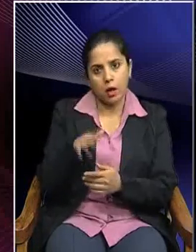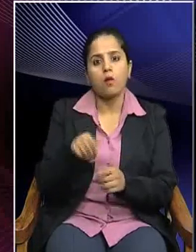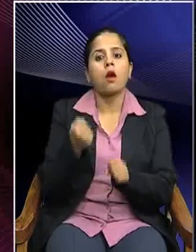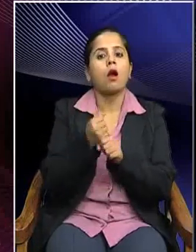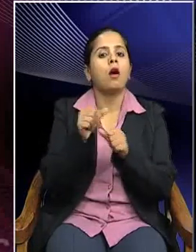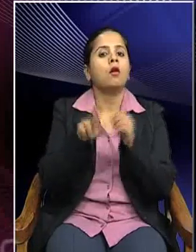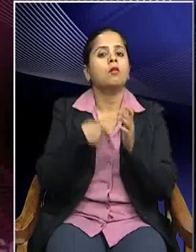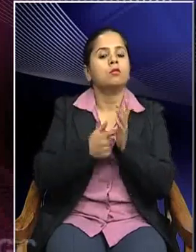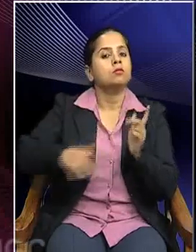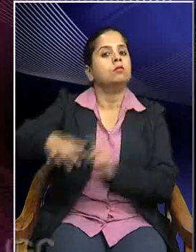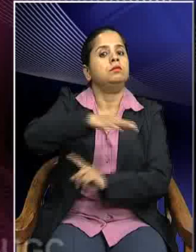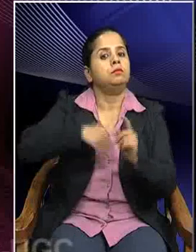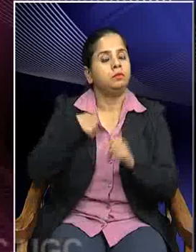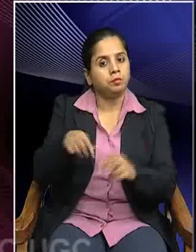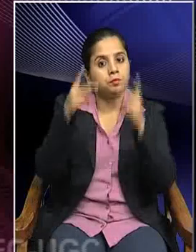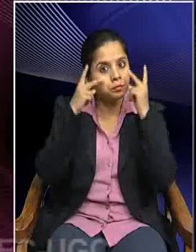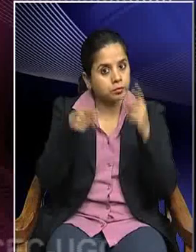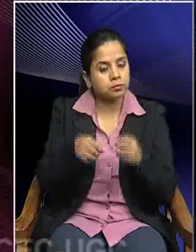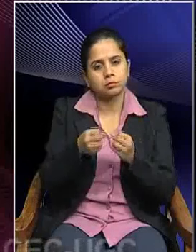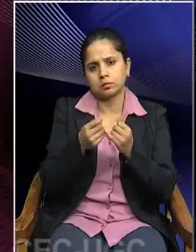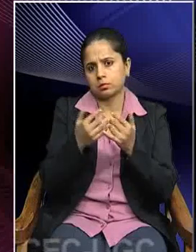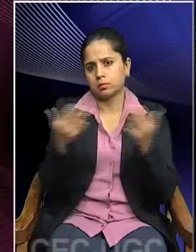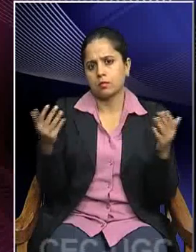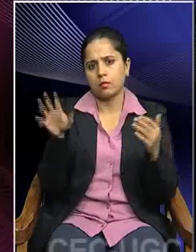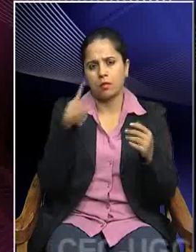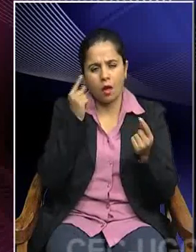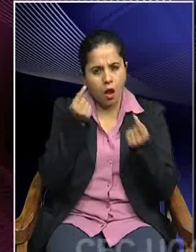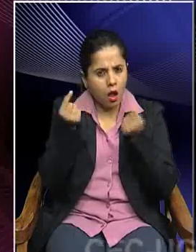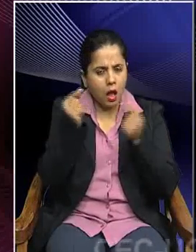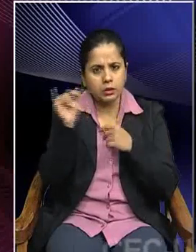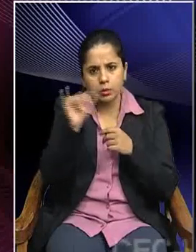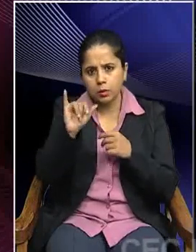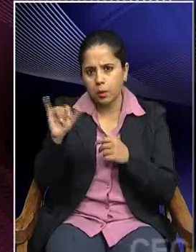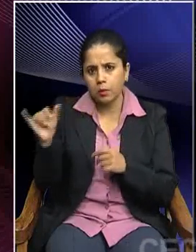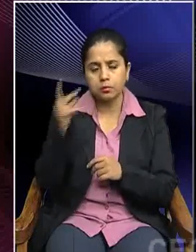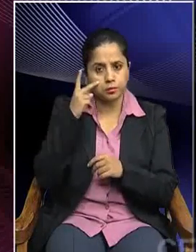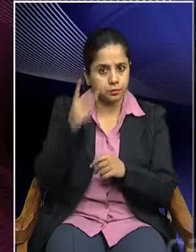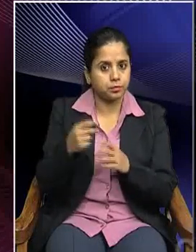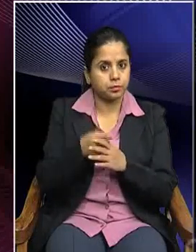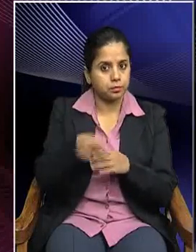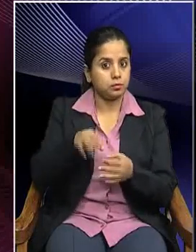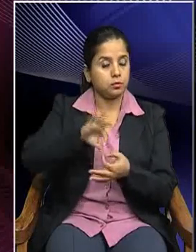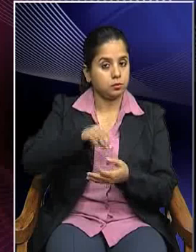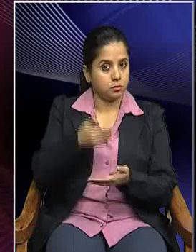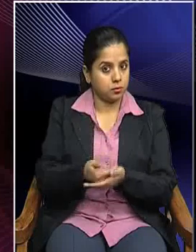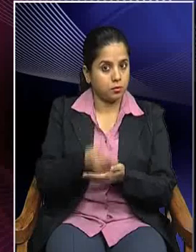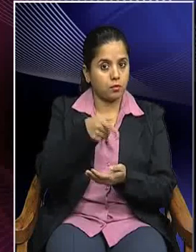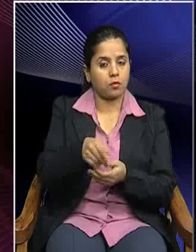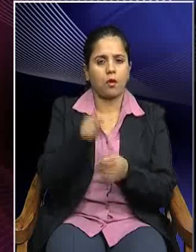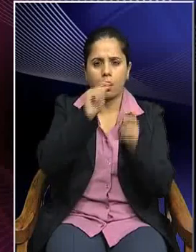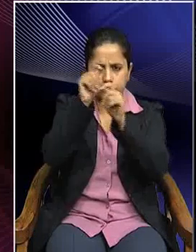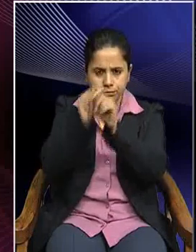is how we get to see several specimens of the Buddha carved